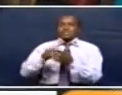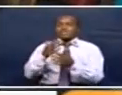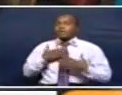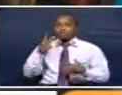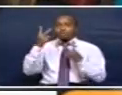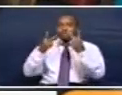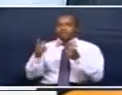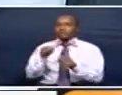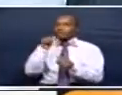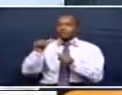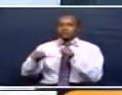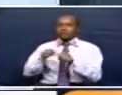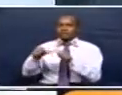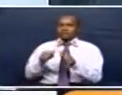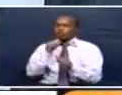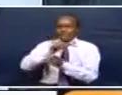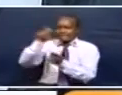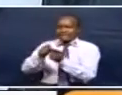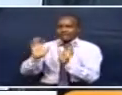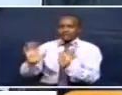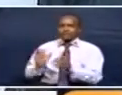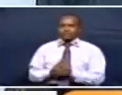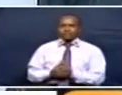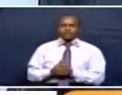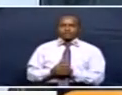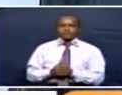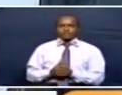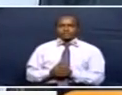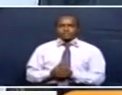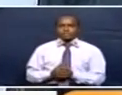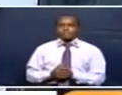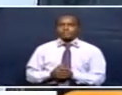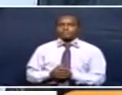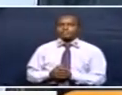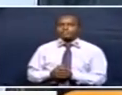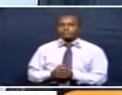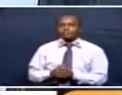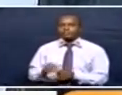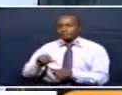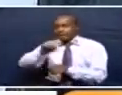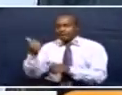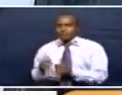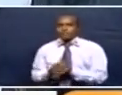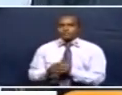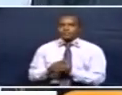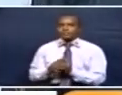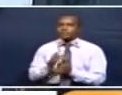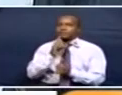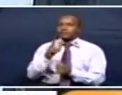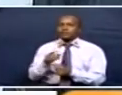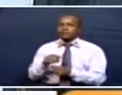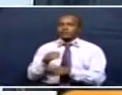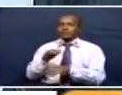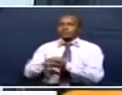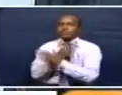viewers, not verified, so, you know, just, yeah, bear that in mind. Albert Kigada, he says, a good friend of yours, he